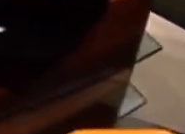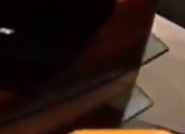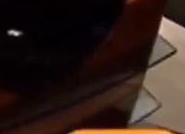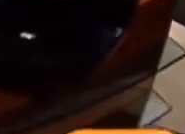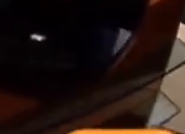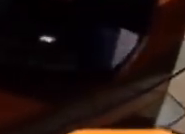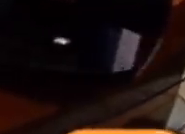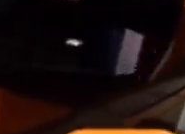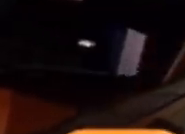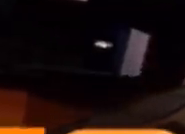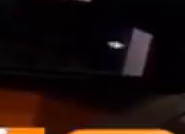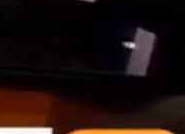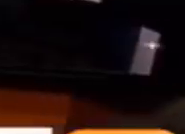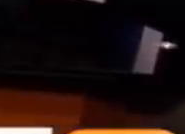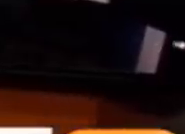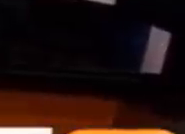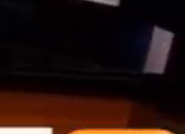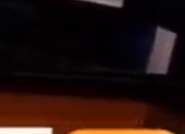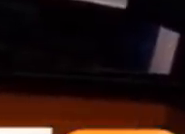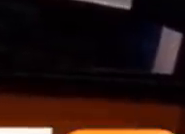unnecessary. Why?